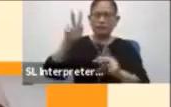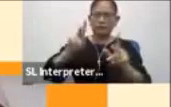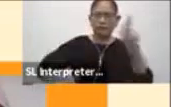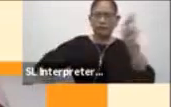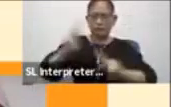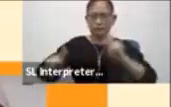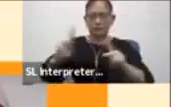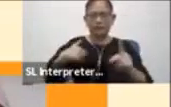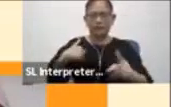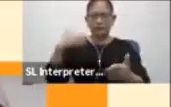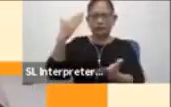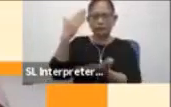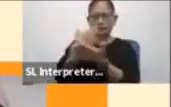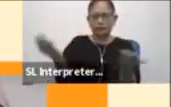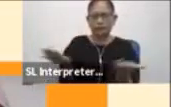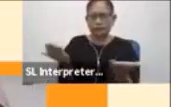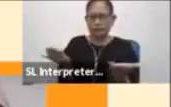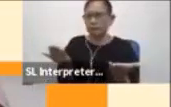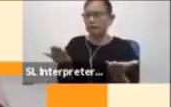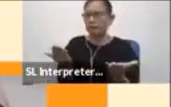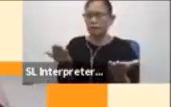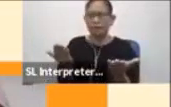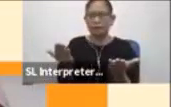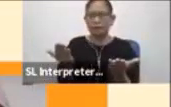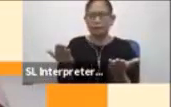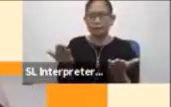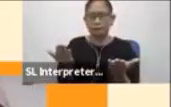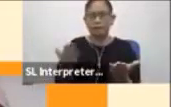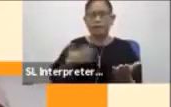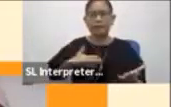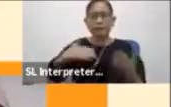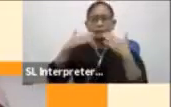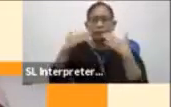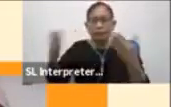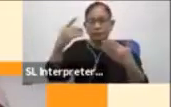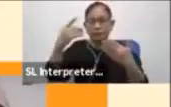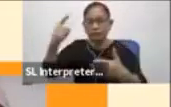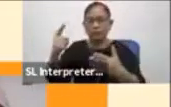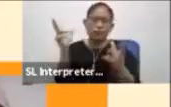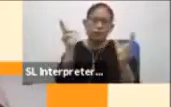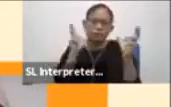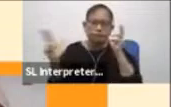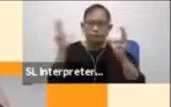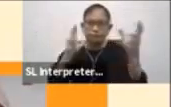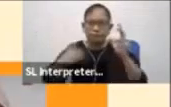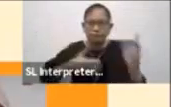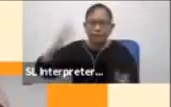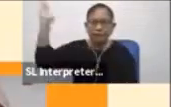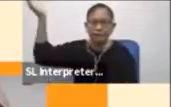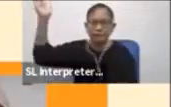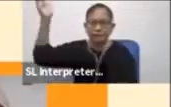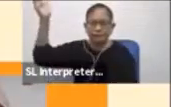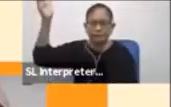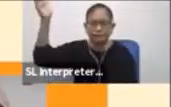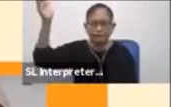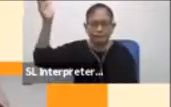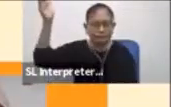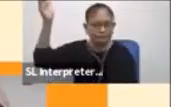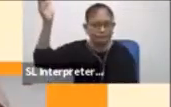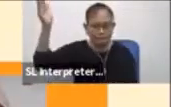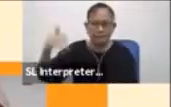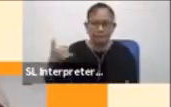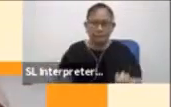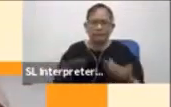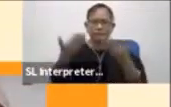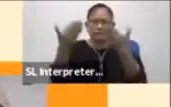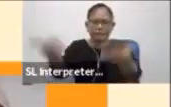stop here and thank you for listening to my presentation, and I return the mic to Madam Chair. Thank